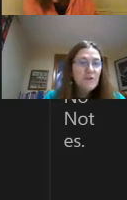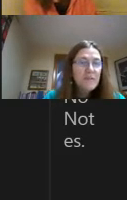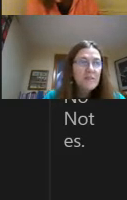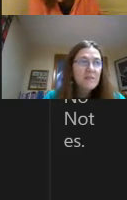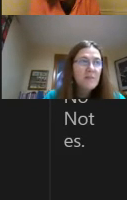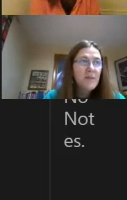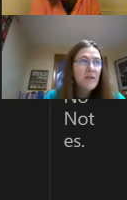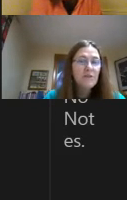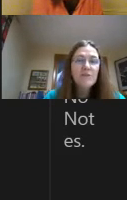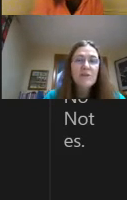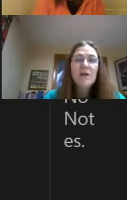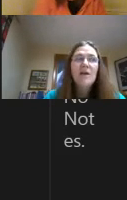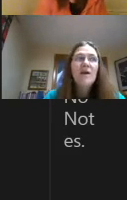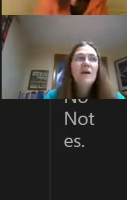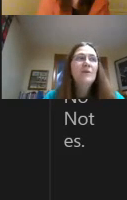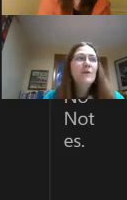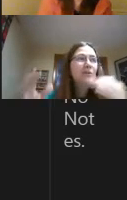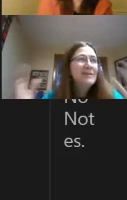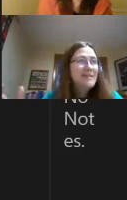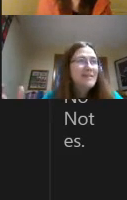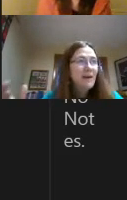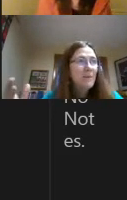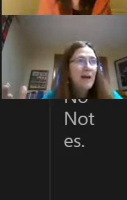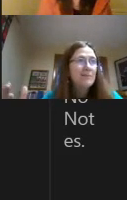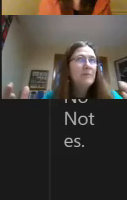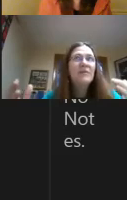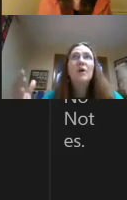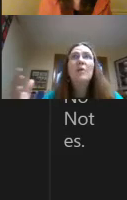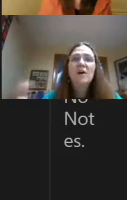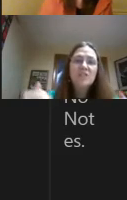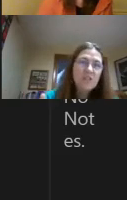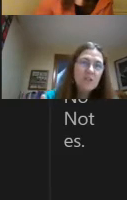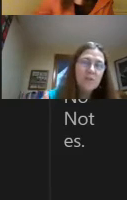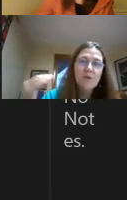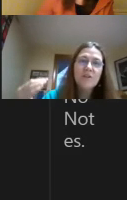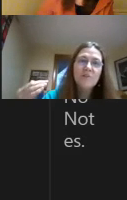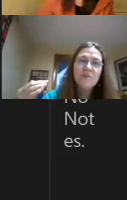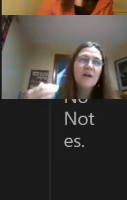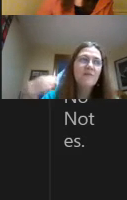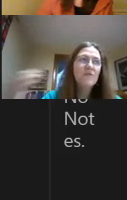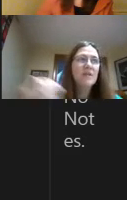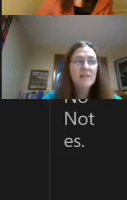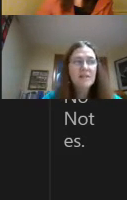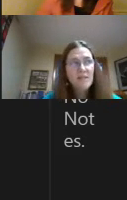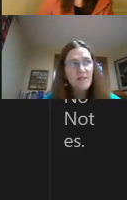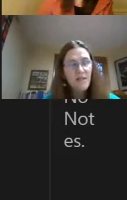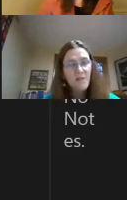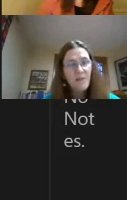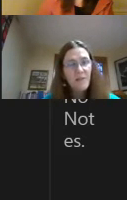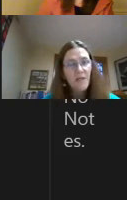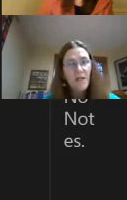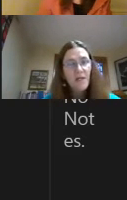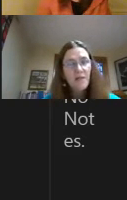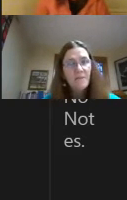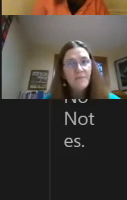important nutrients in plant growth, we know the least about. We might think, oh my gosh, it's terribly low or terribly high. If you go take that test the next